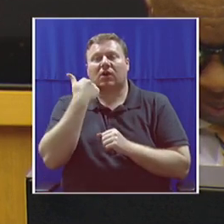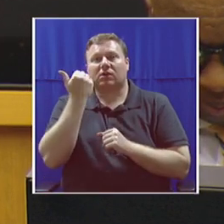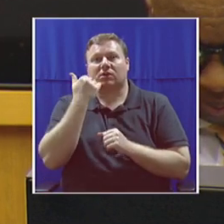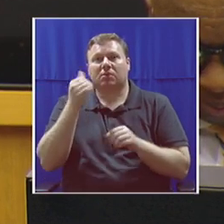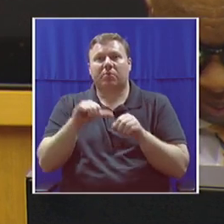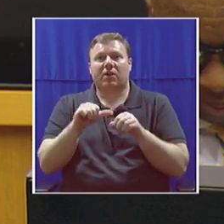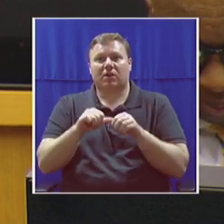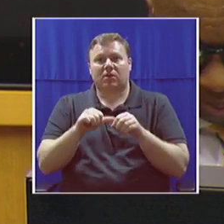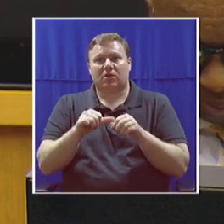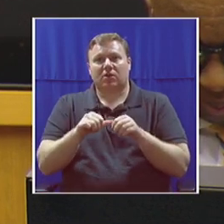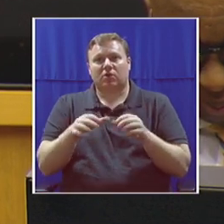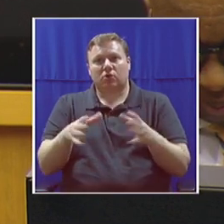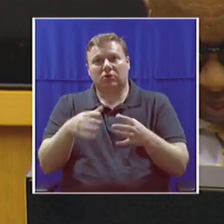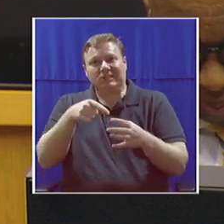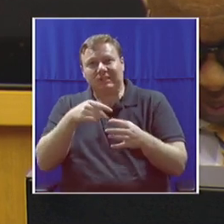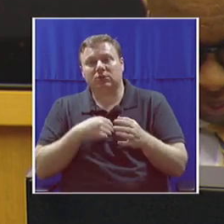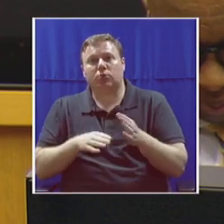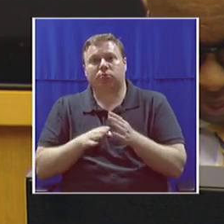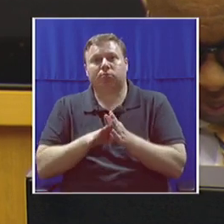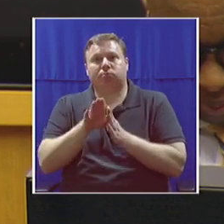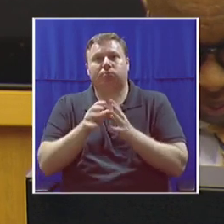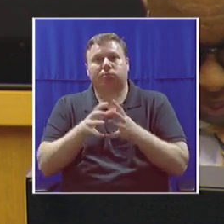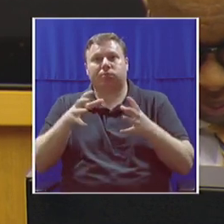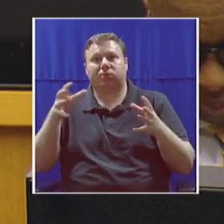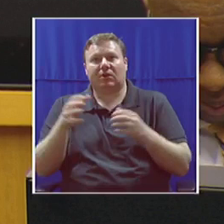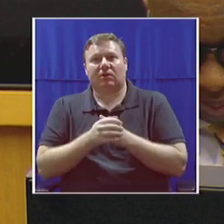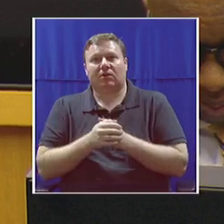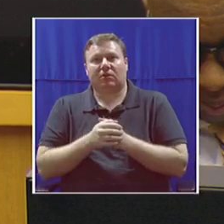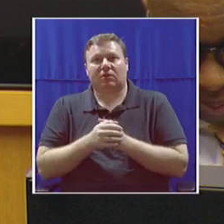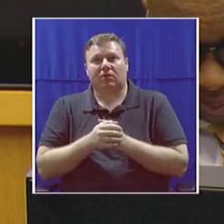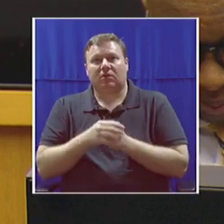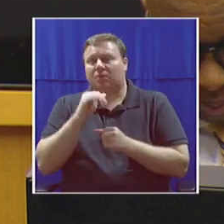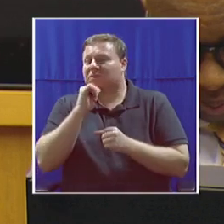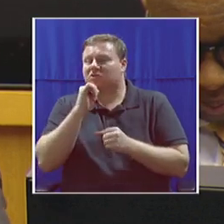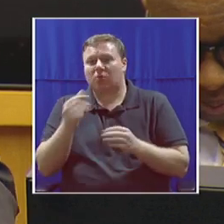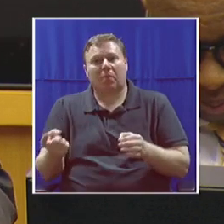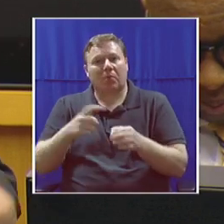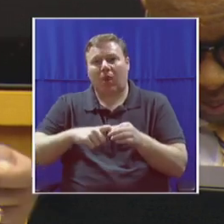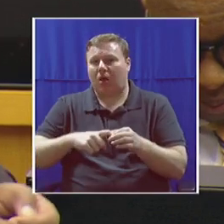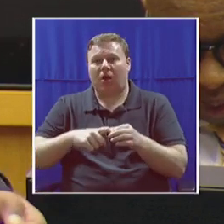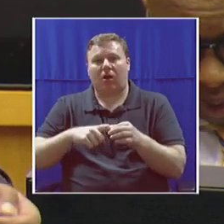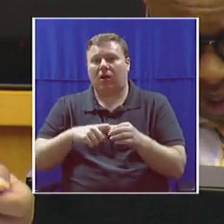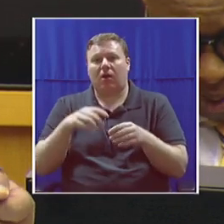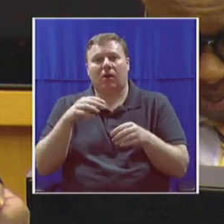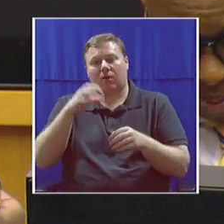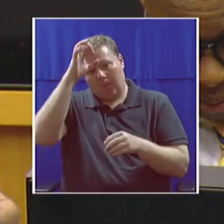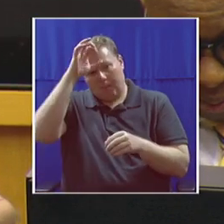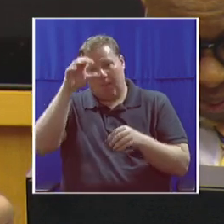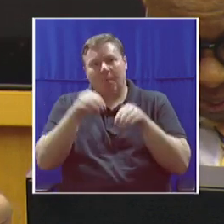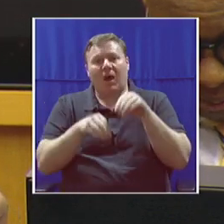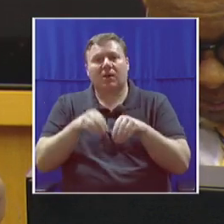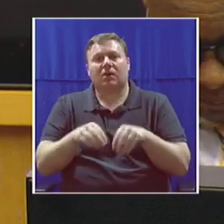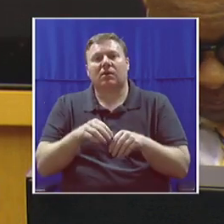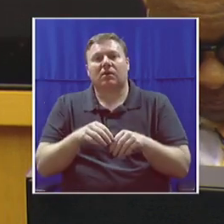at the necessary Pace we must liberate it from being an appendage of mining so that both Mining and